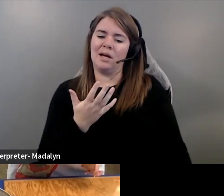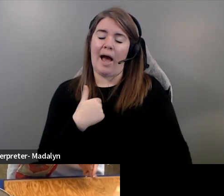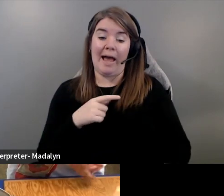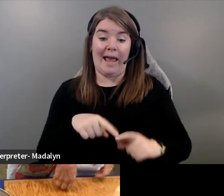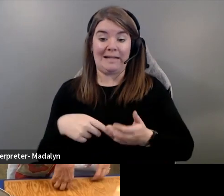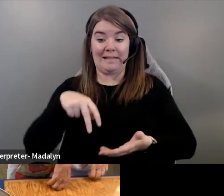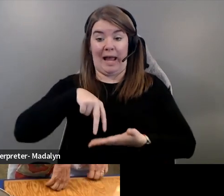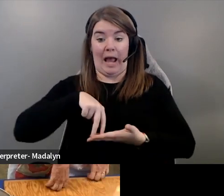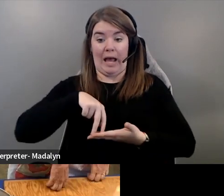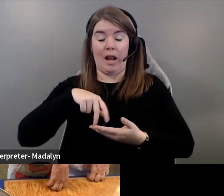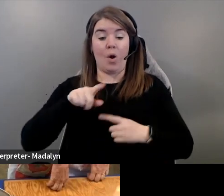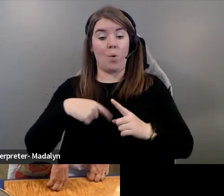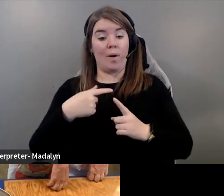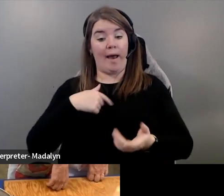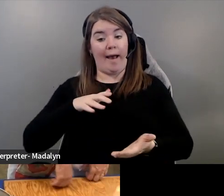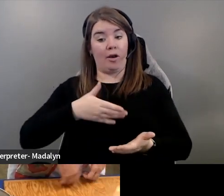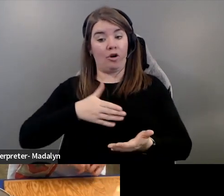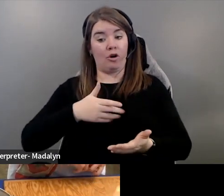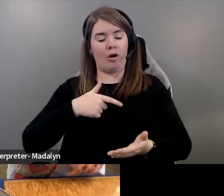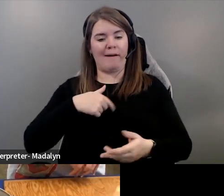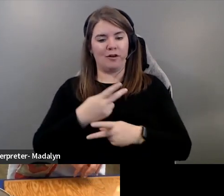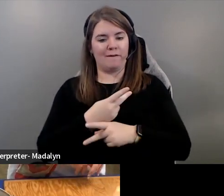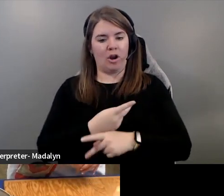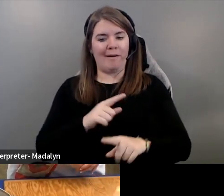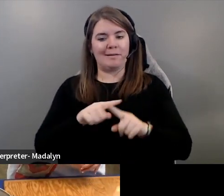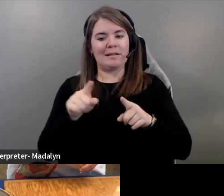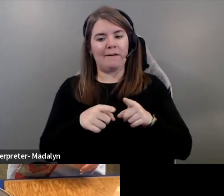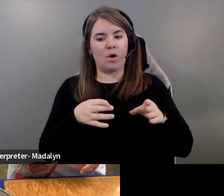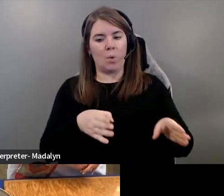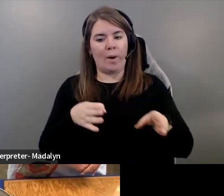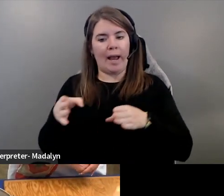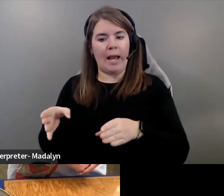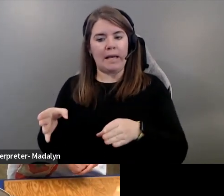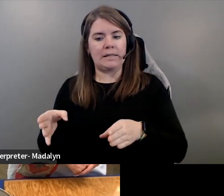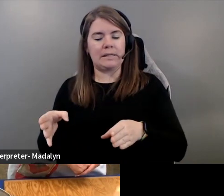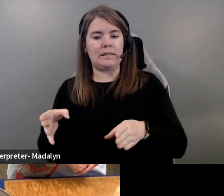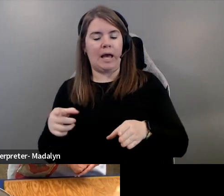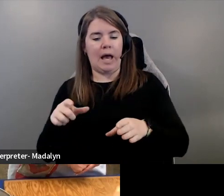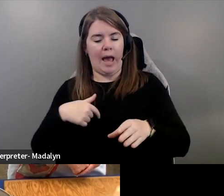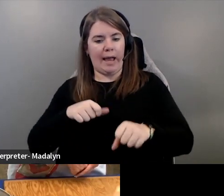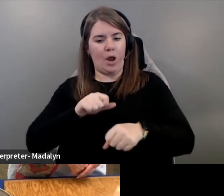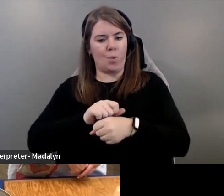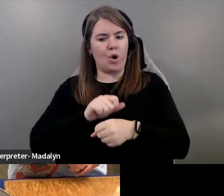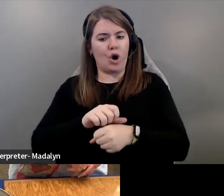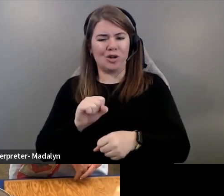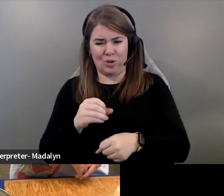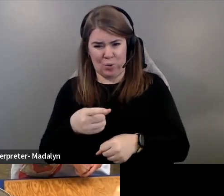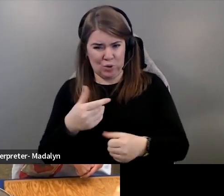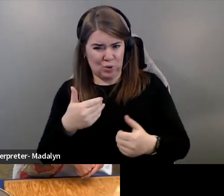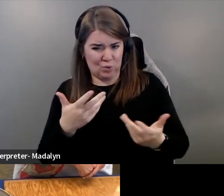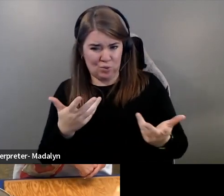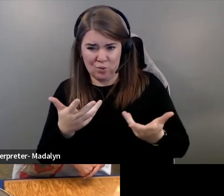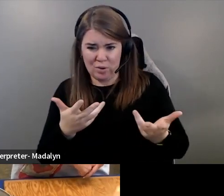I cook, I have to find various ways or different ways to, work. So what are some ways that you